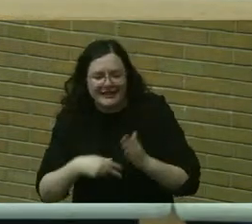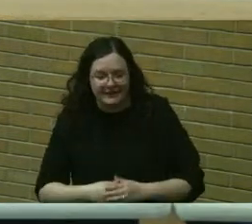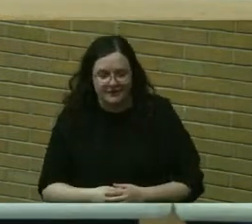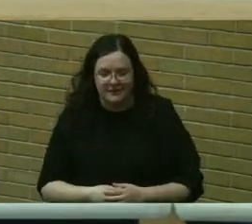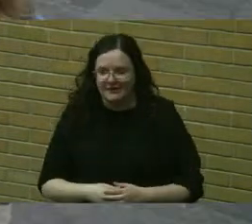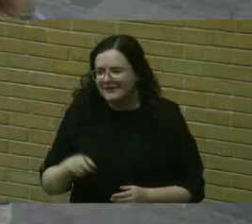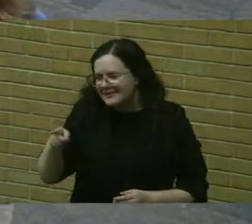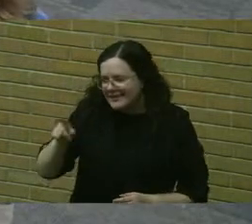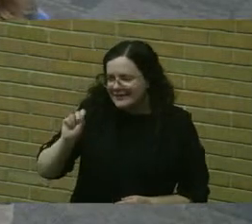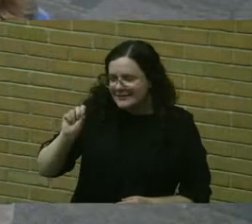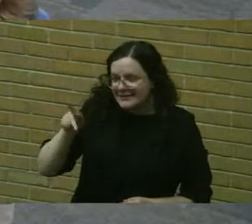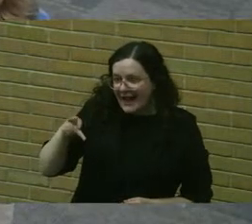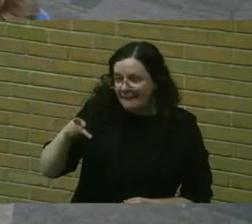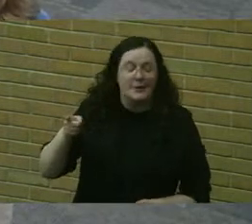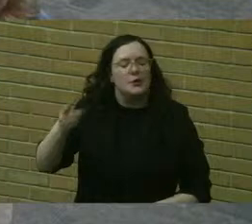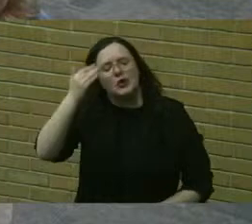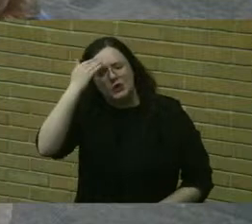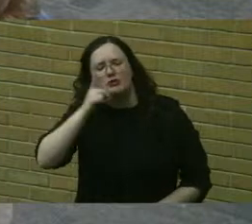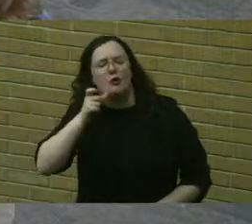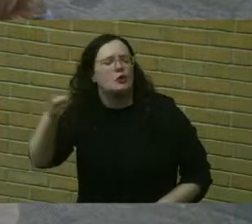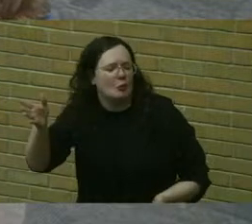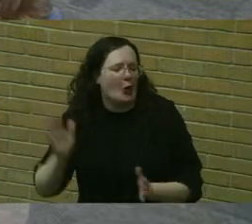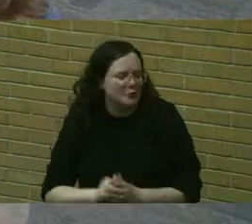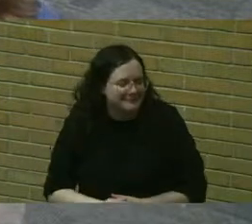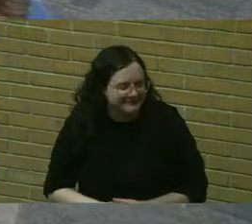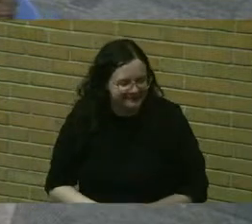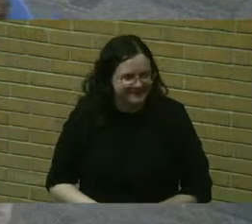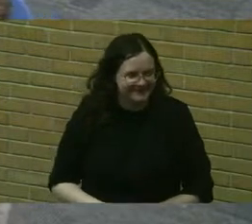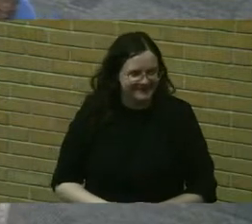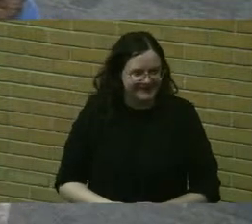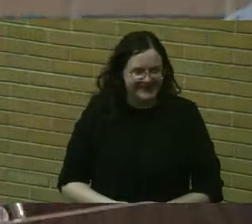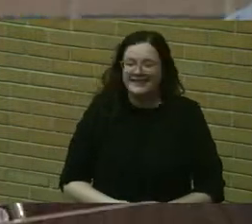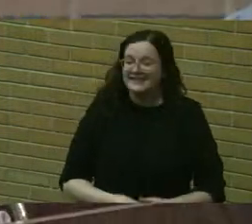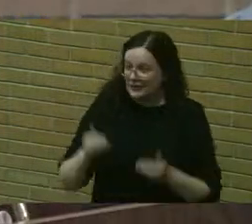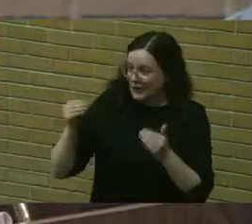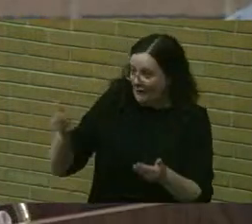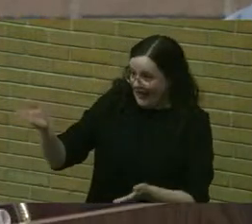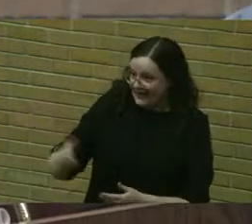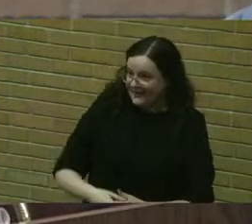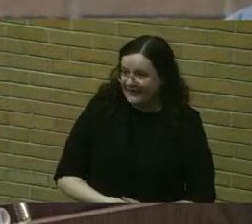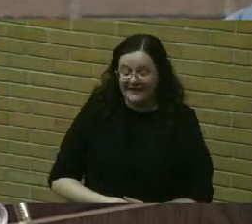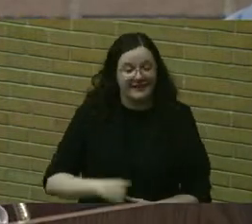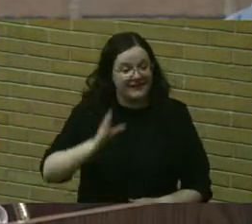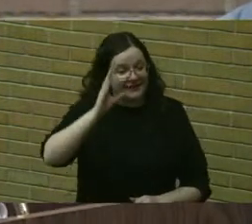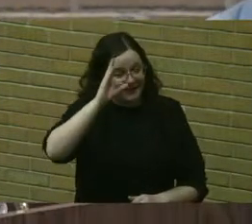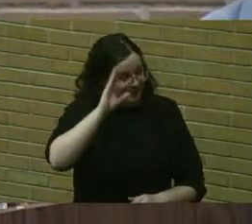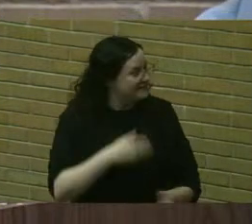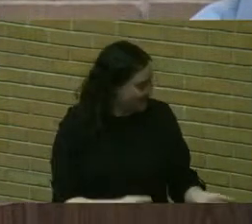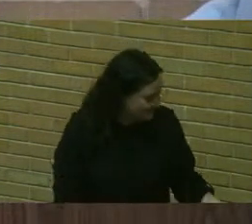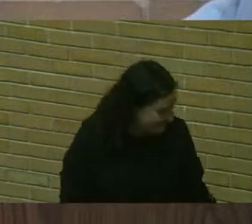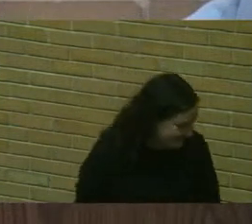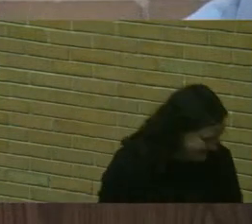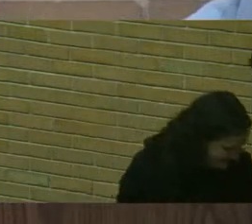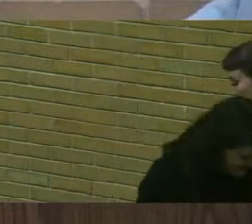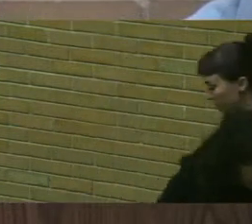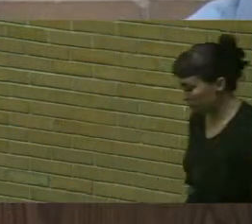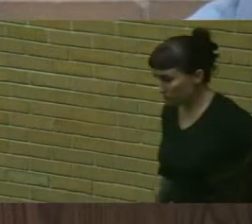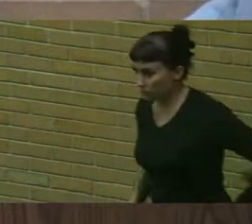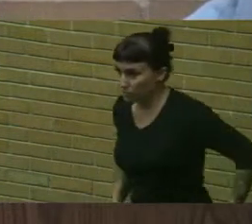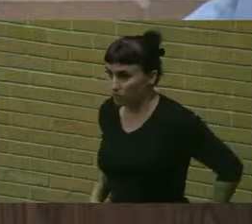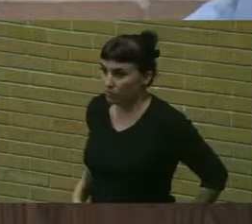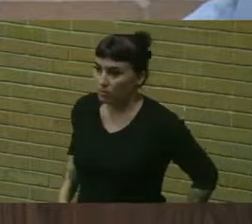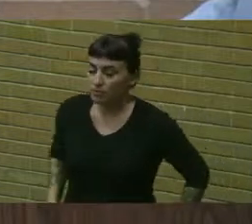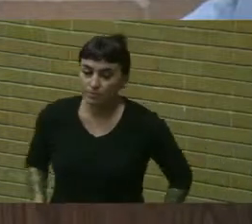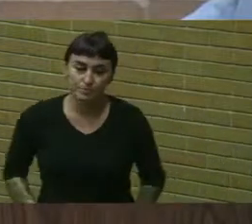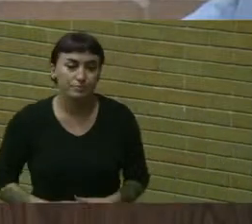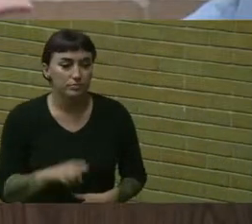okay. You know who you are. That's what matters. Go ahead, Hello, Louise. everyone. I wanted to thank you. I'm Louise. I live in Brighton, Louise